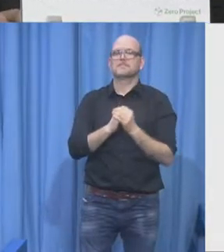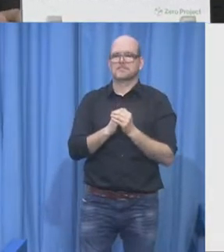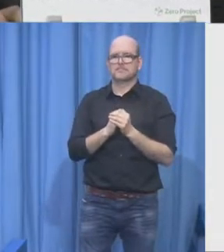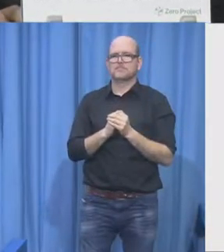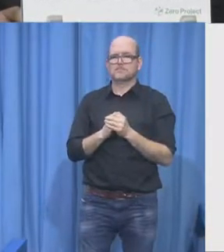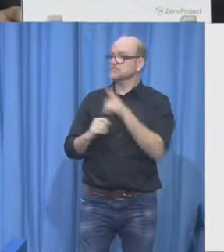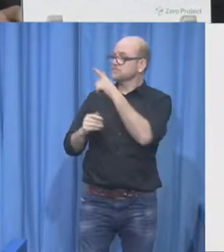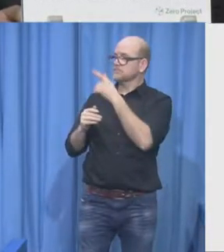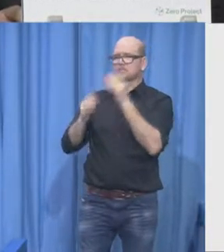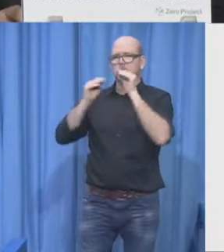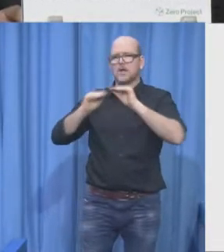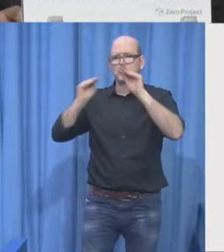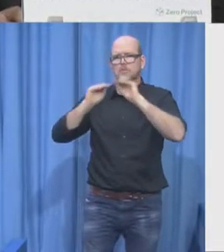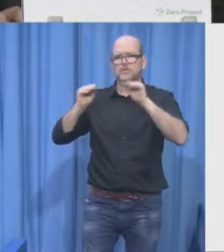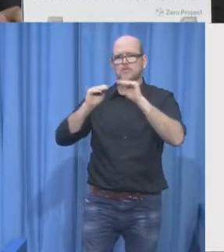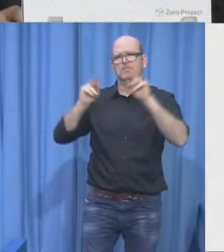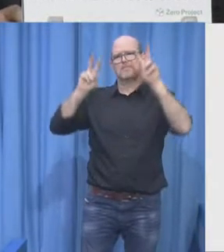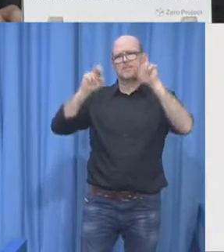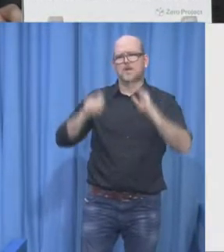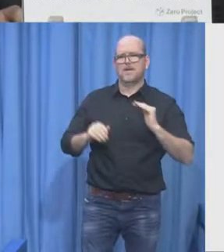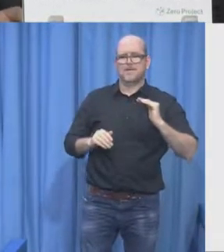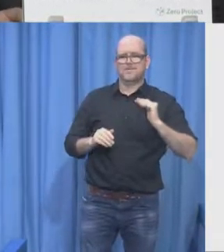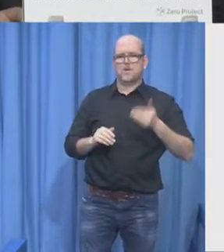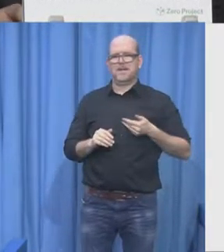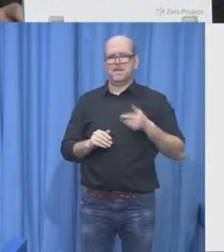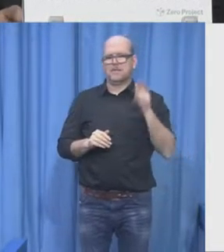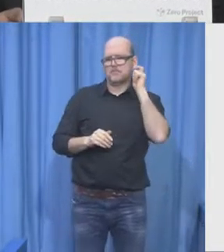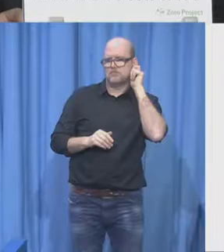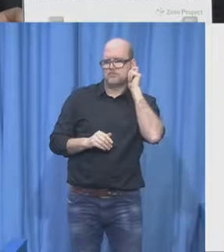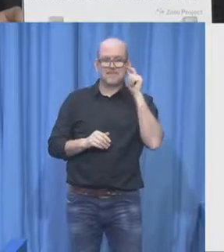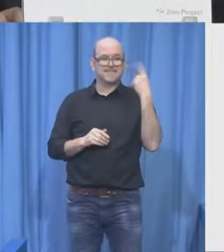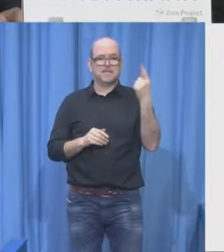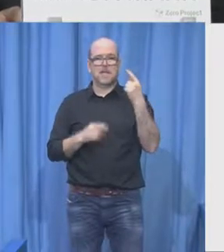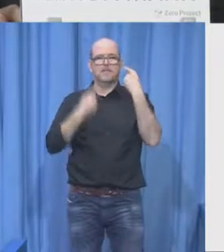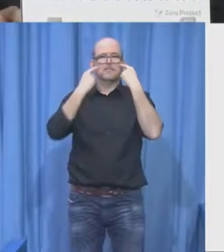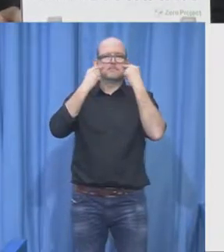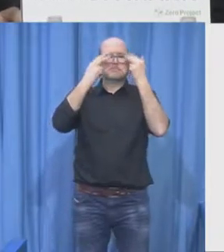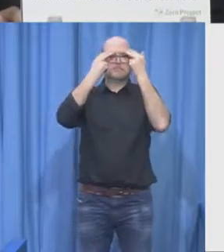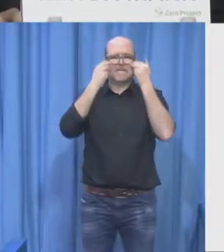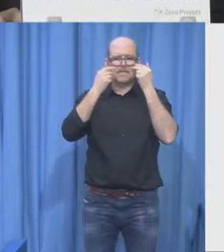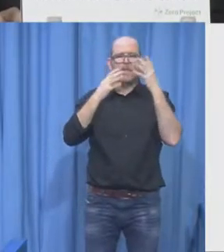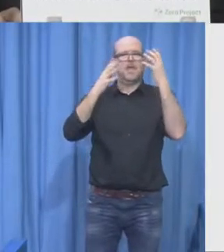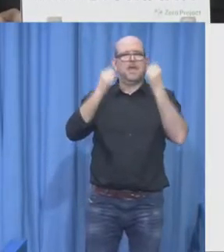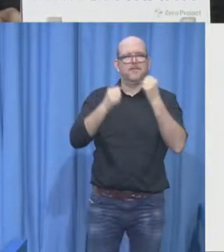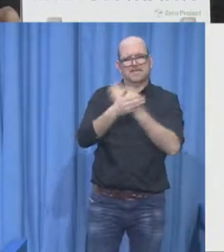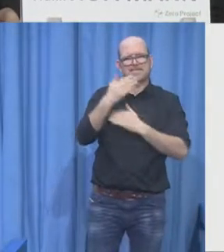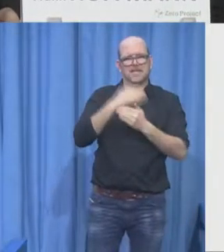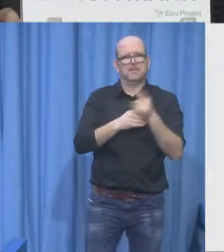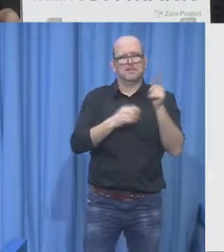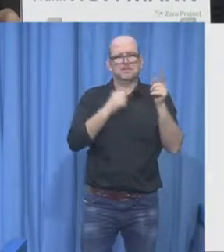trained as medical tactile examiners. They are